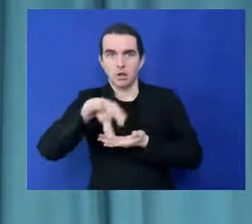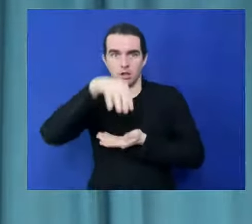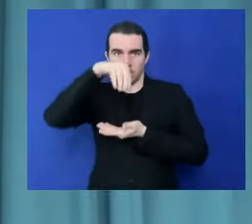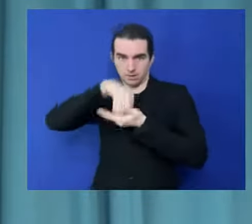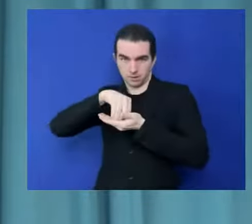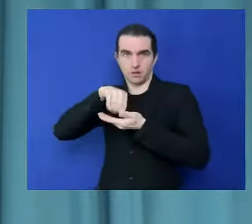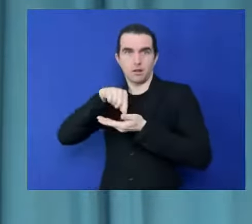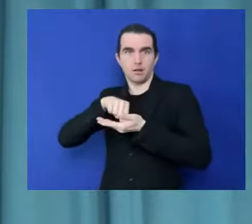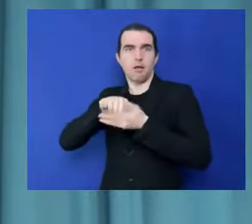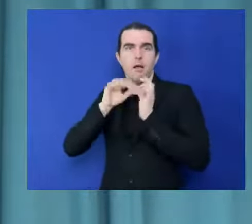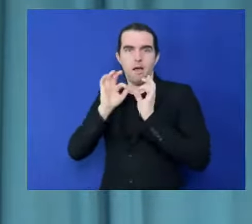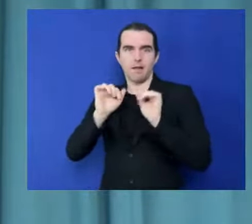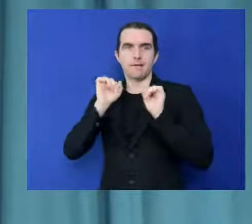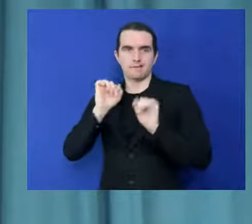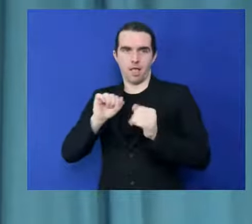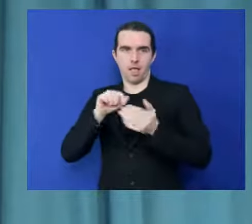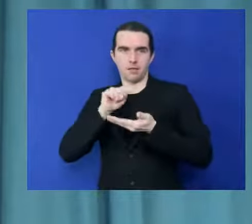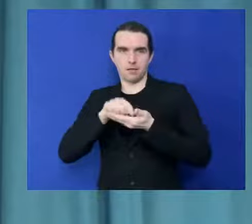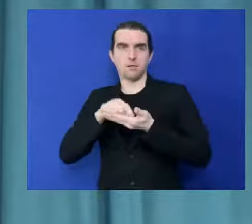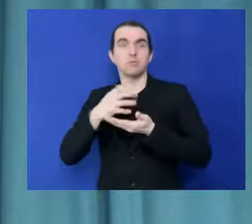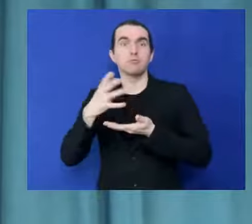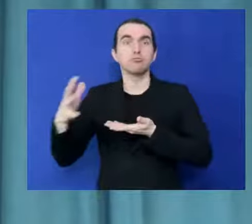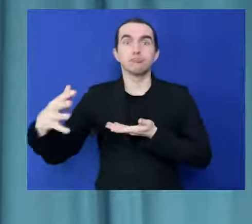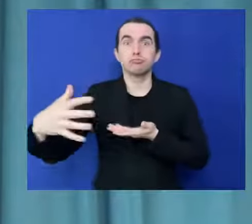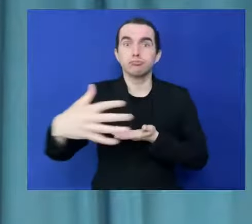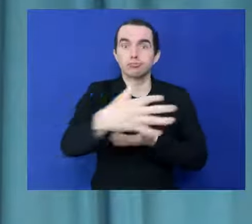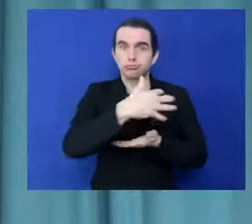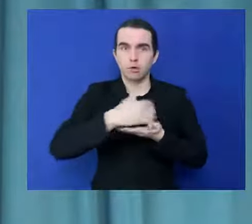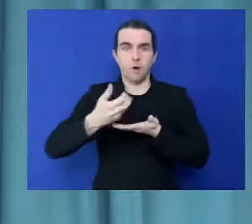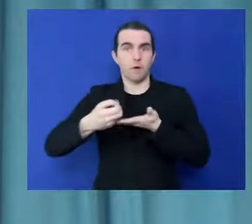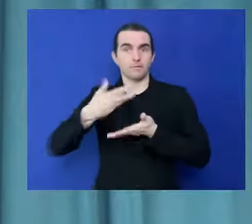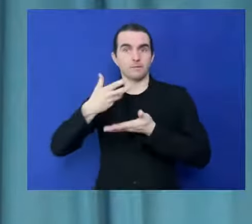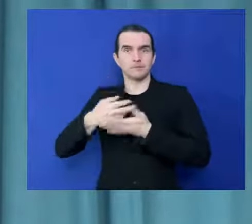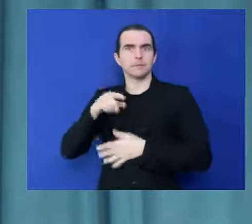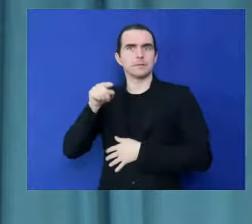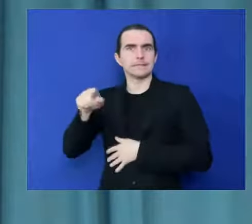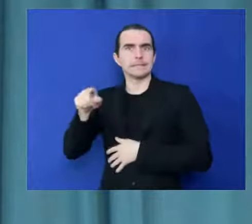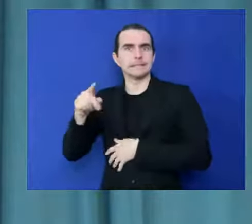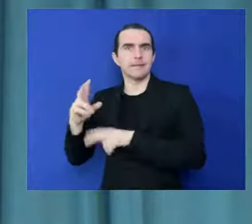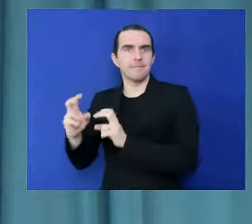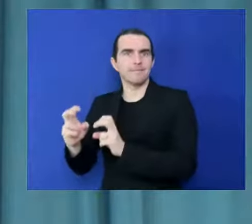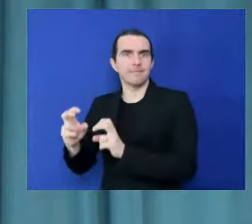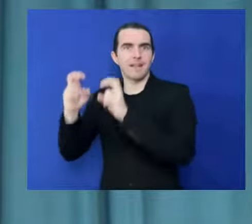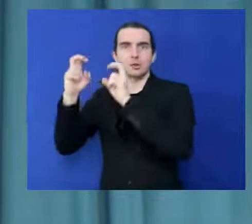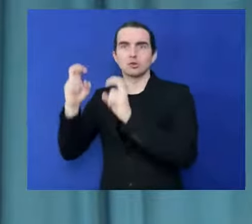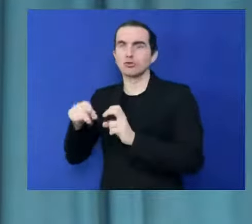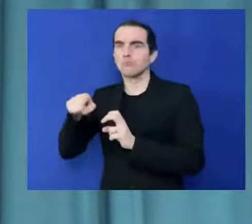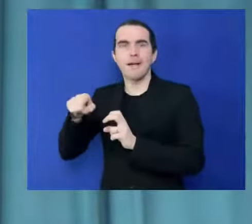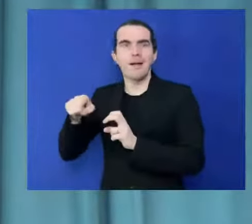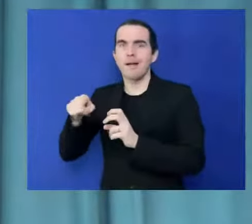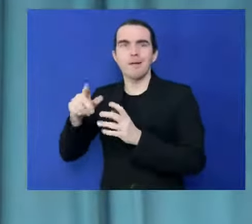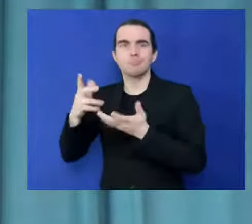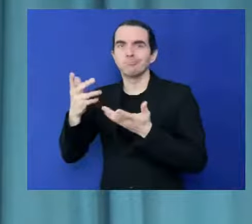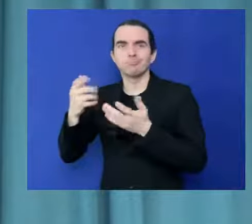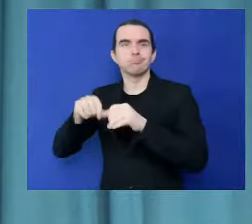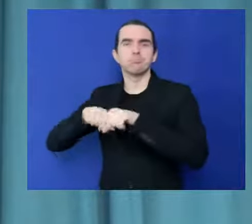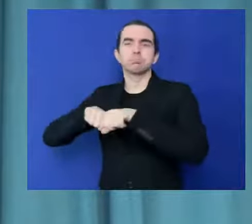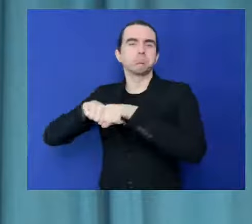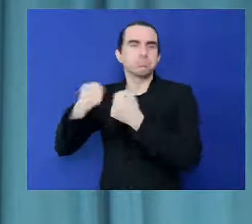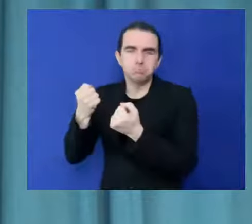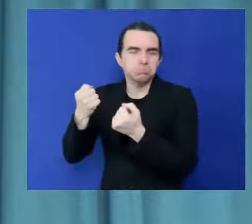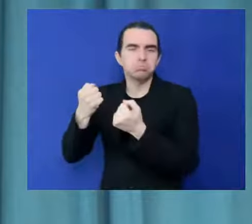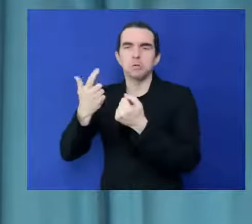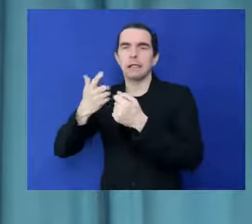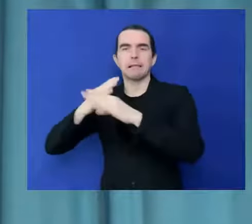information. But the way our location technology works is if you lose signal, Waymap won't lose you. So you don't need